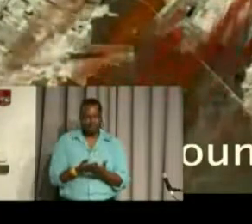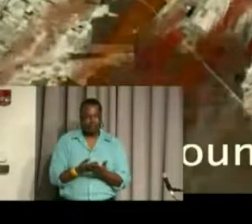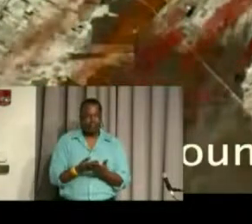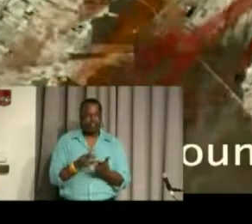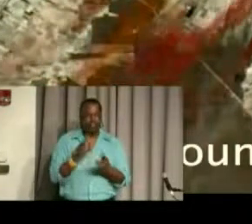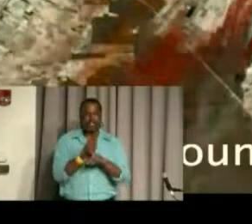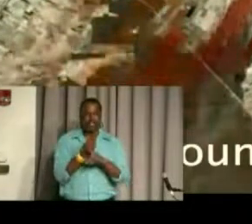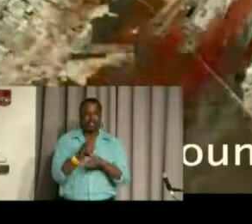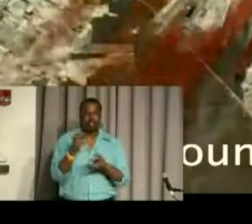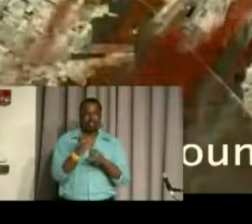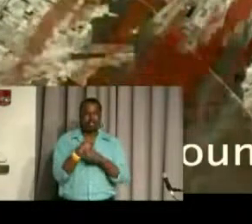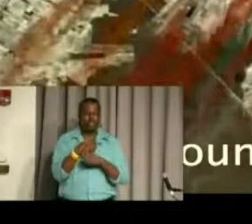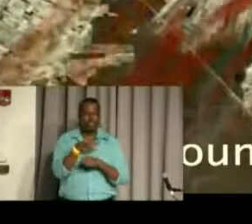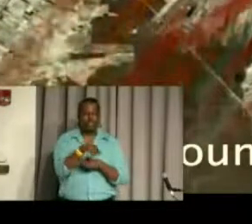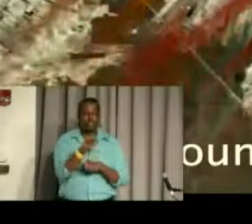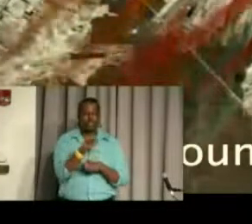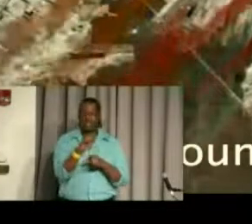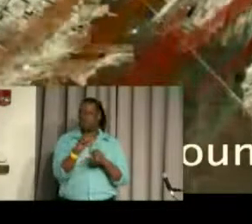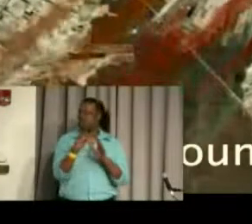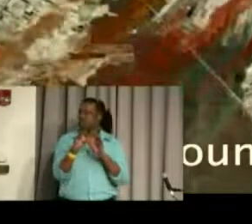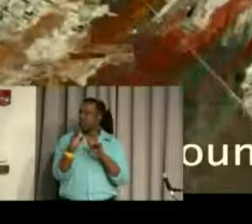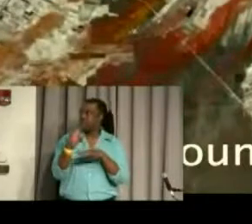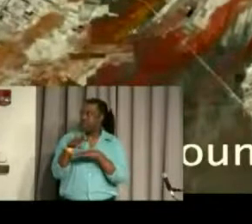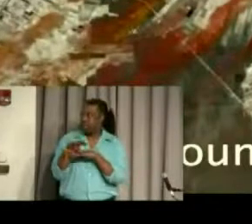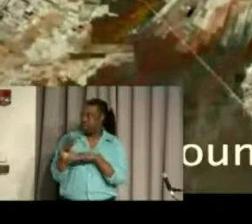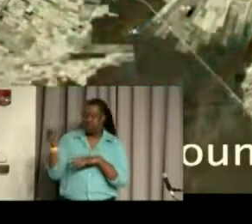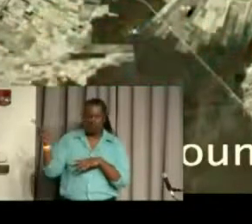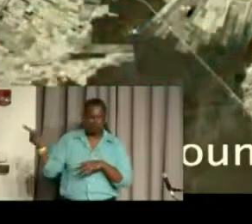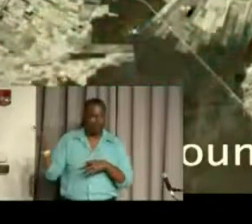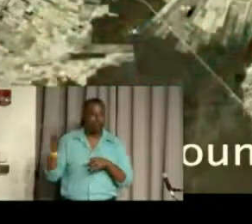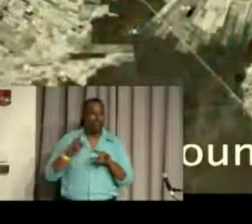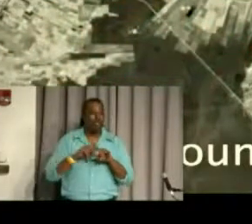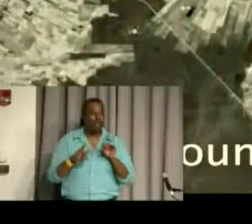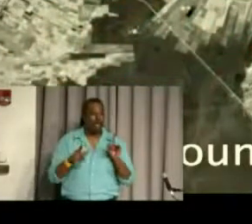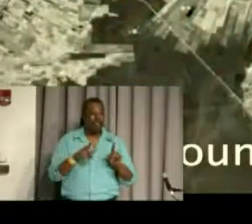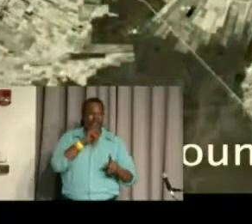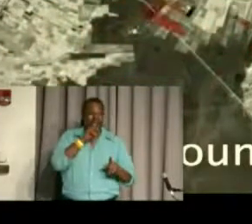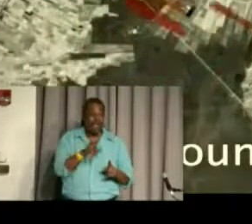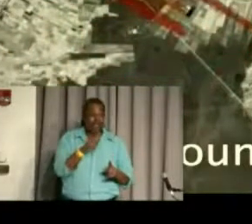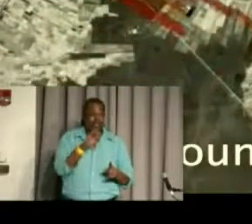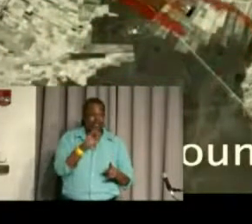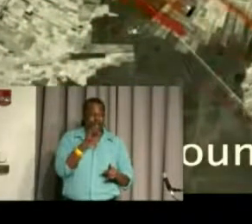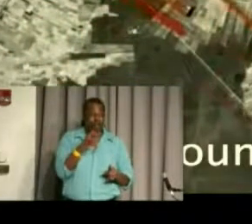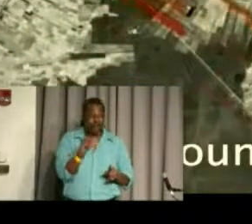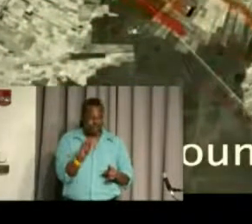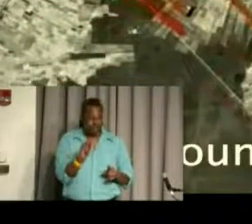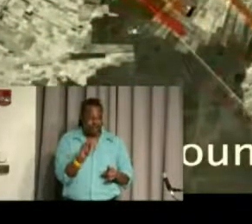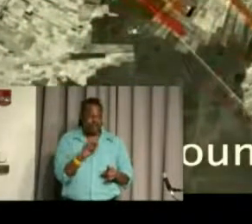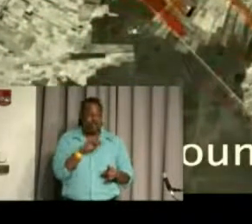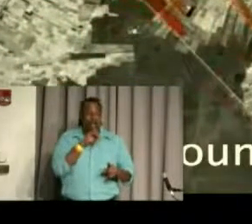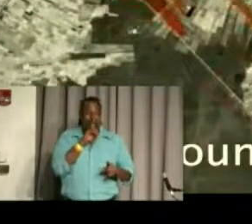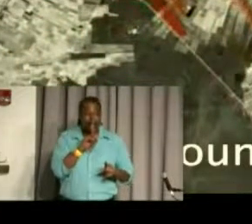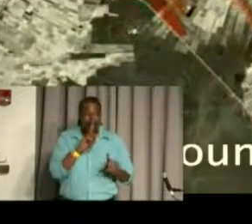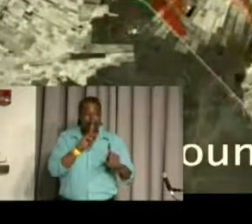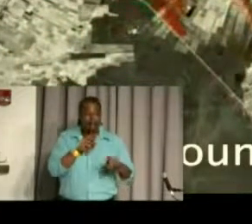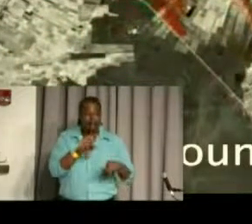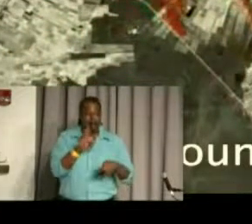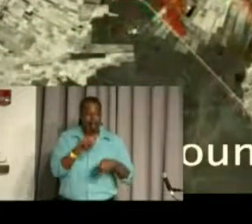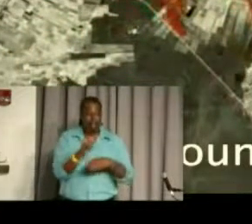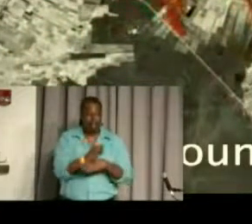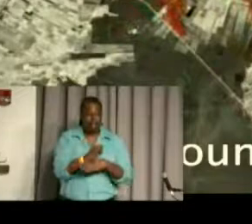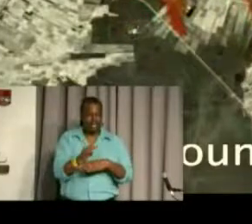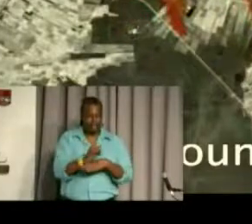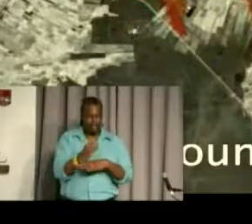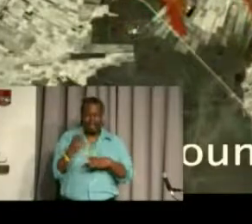simulation. The problem, of course, is that actual emissions are reported by industry, and the